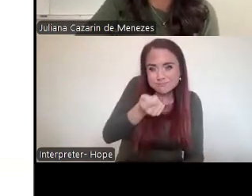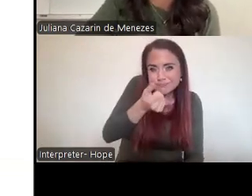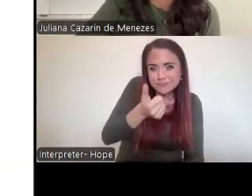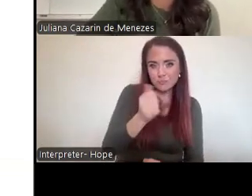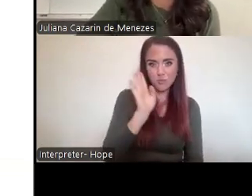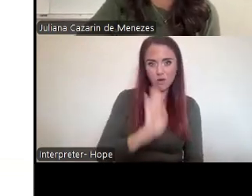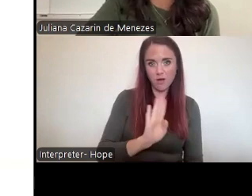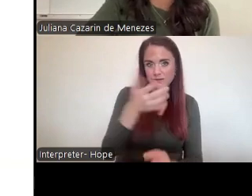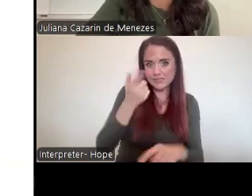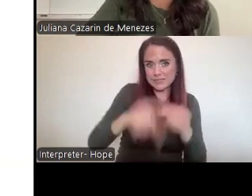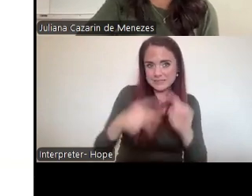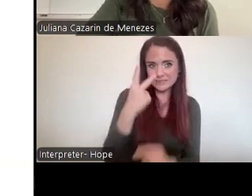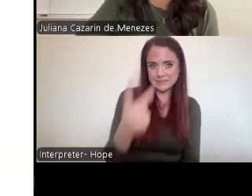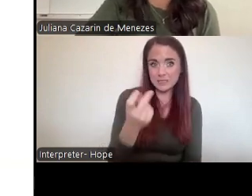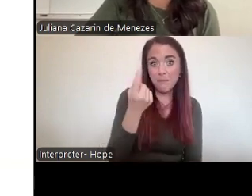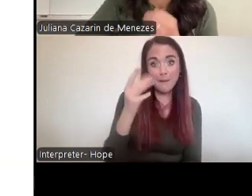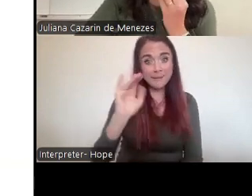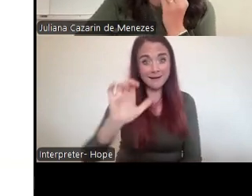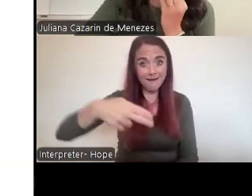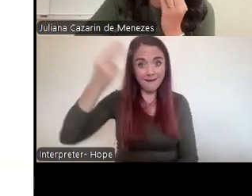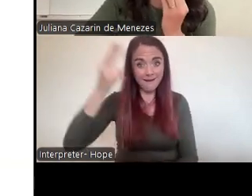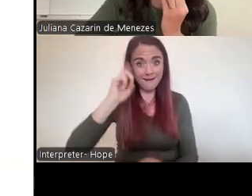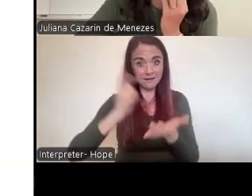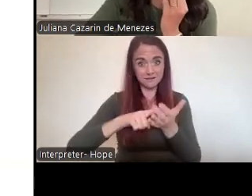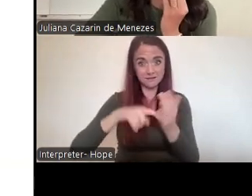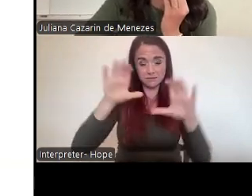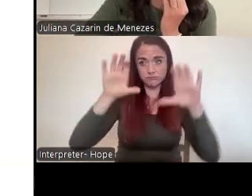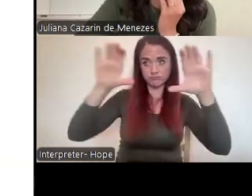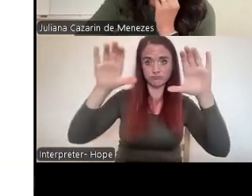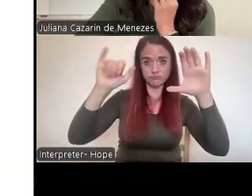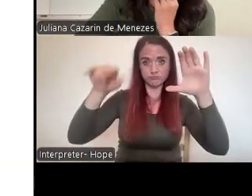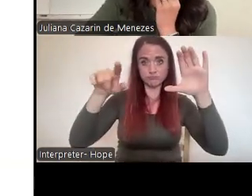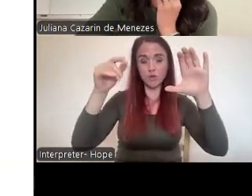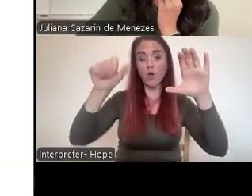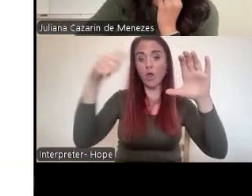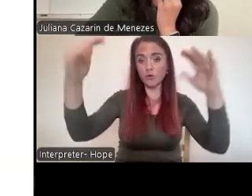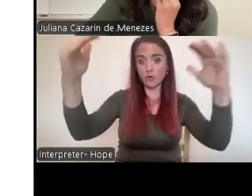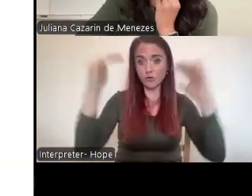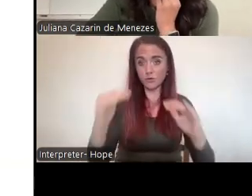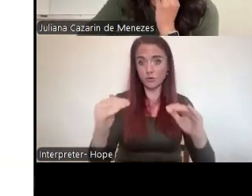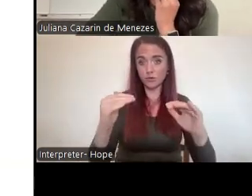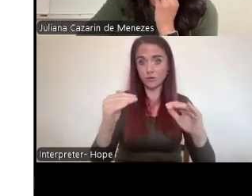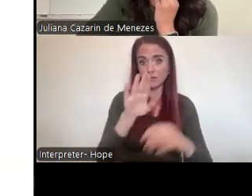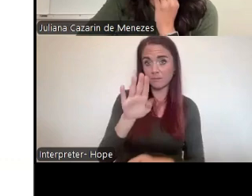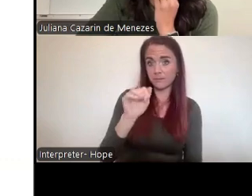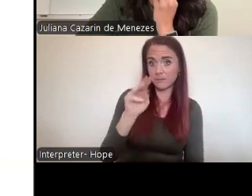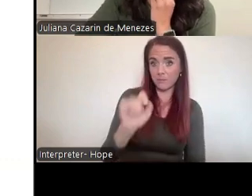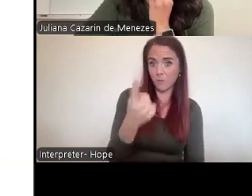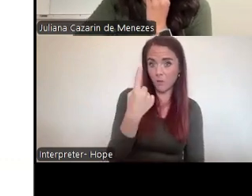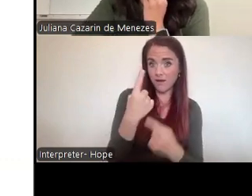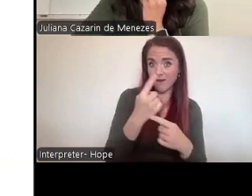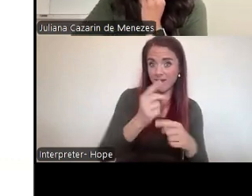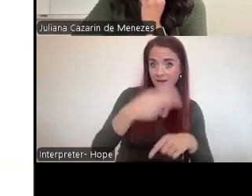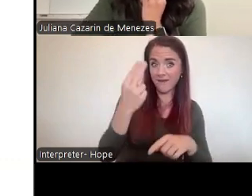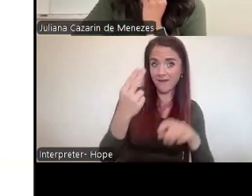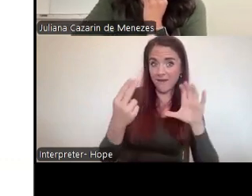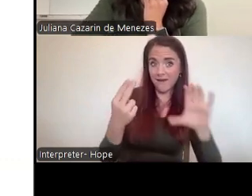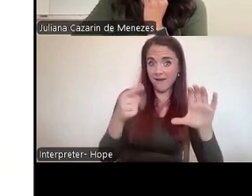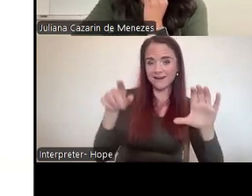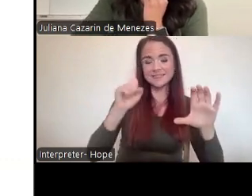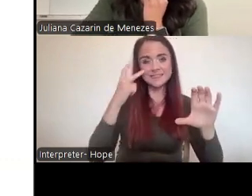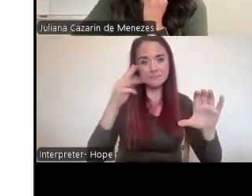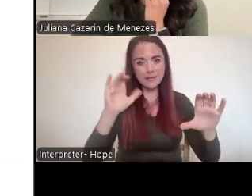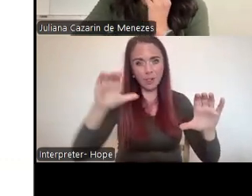here, but MEEK levels are high. However, in other samples, when BMAL1 is high, MEEK levels are